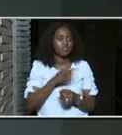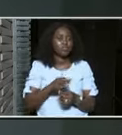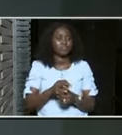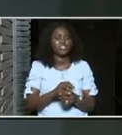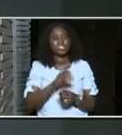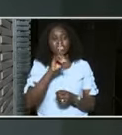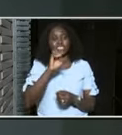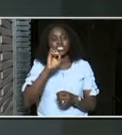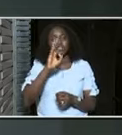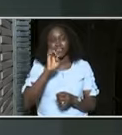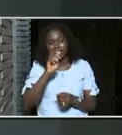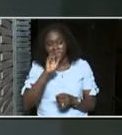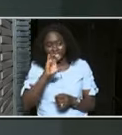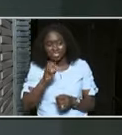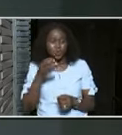And